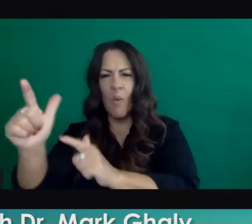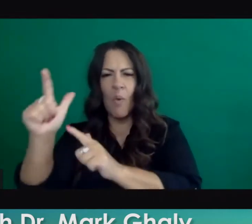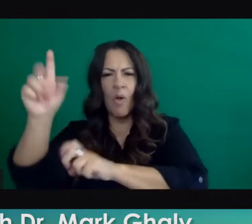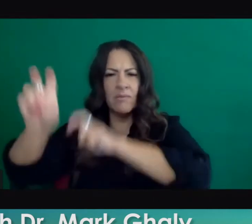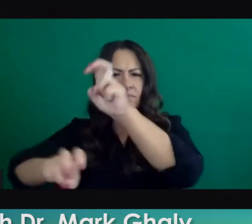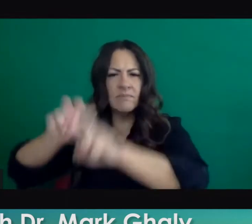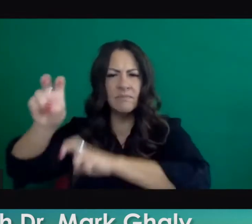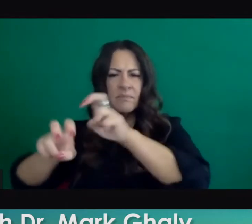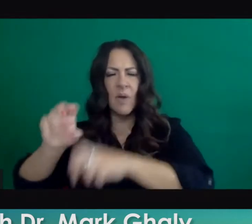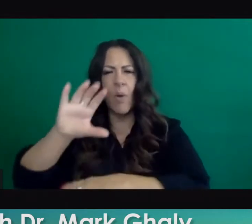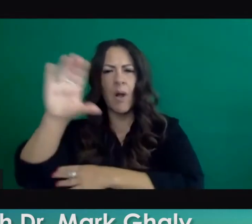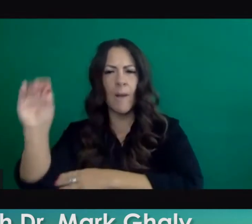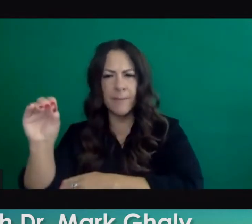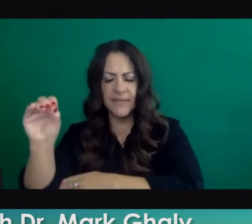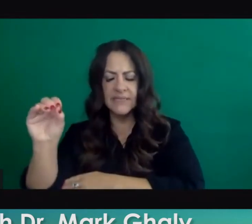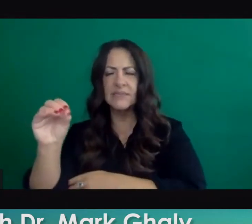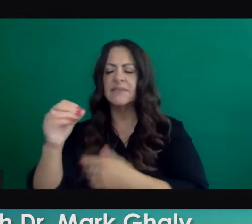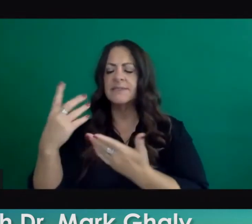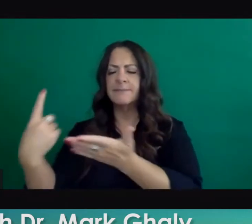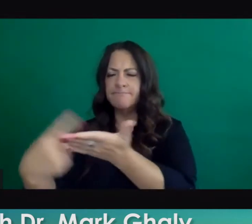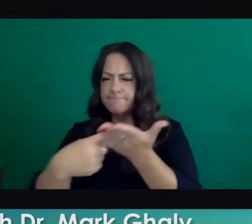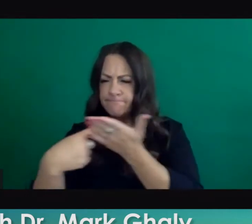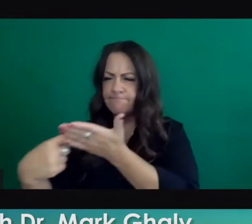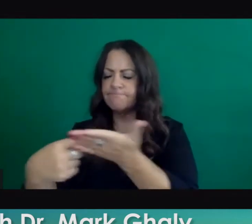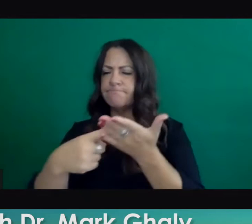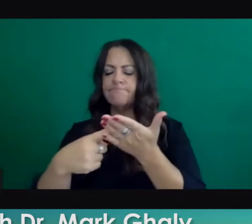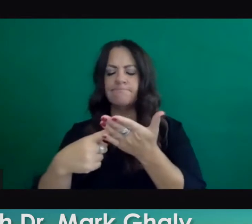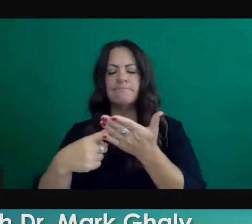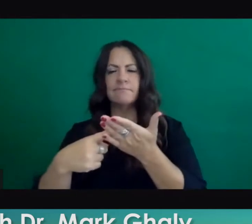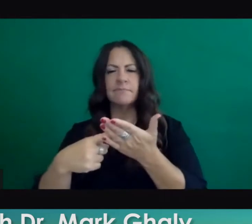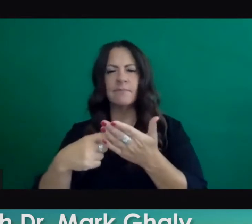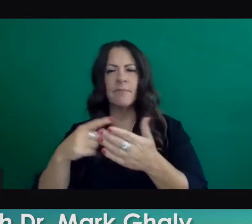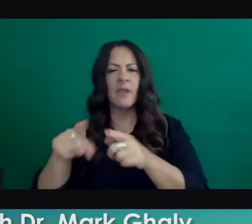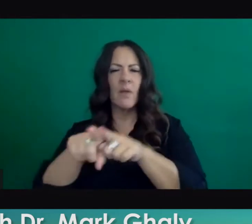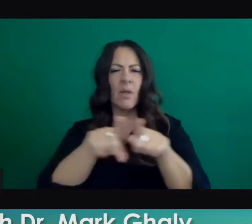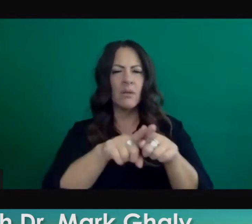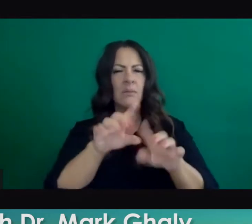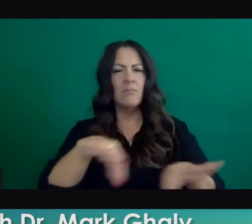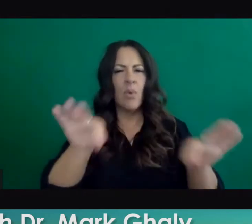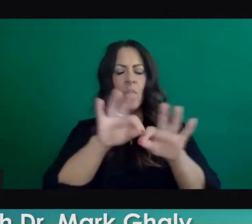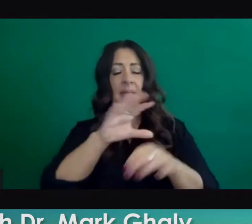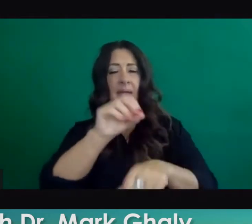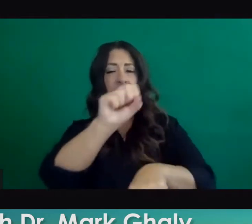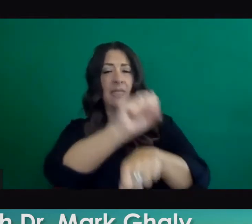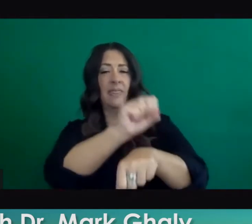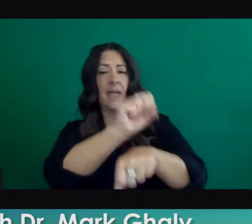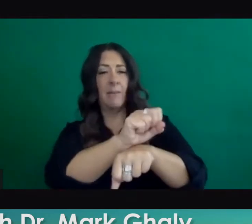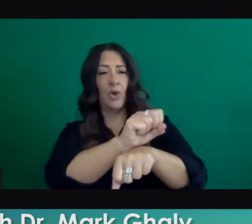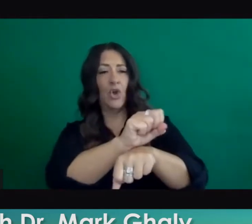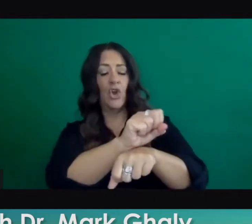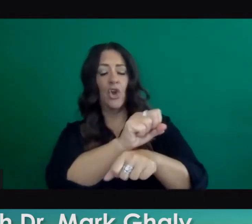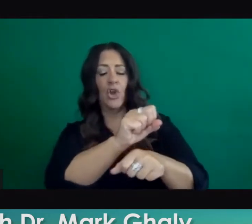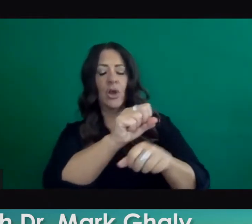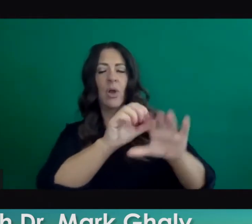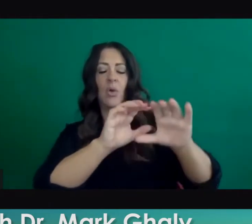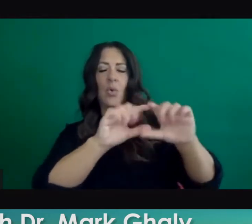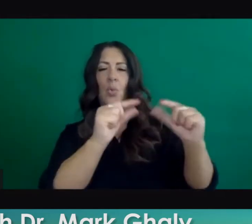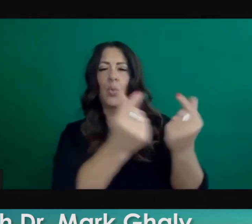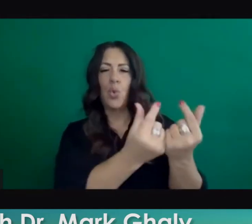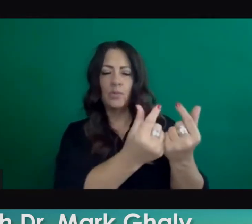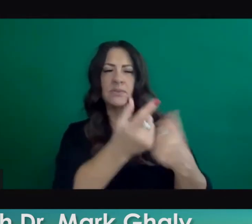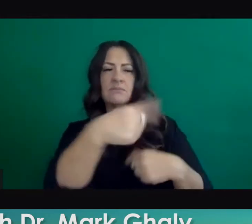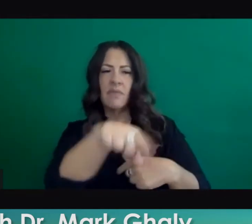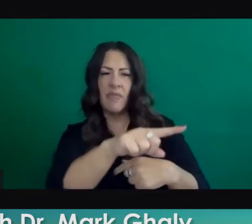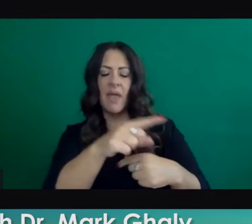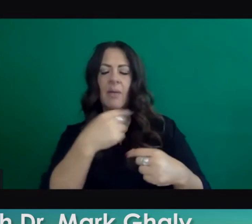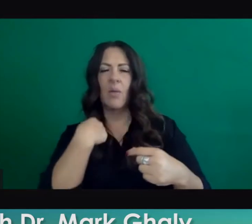overall agency or organization representing theme parks, as well as the labor partners that represent the workers, and ensuring that